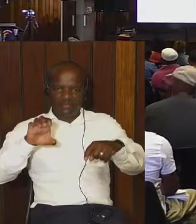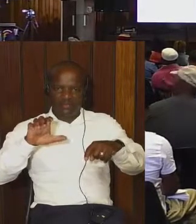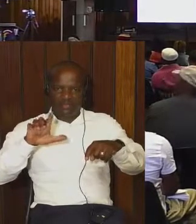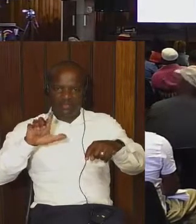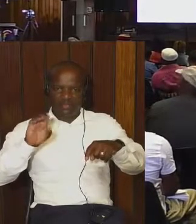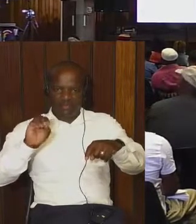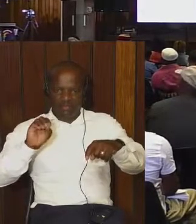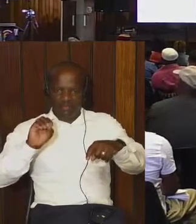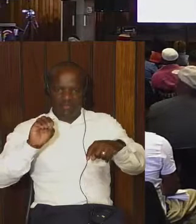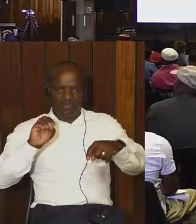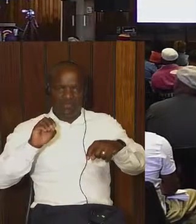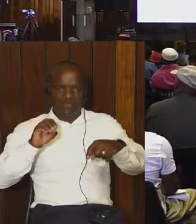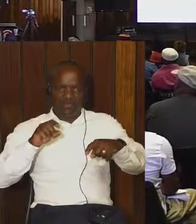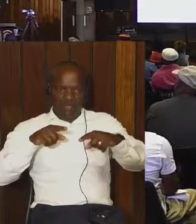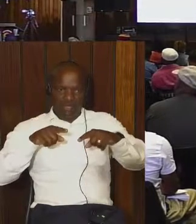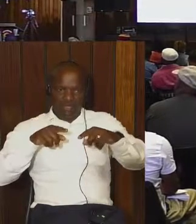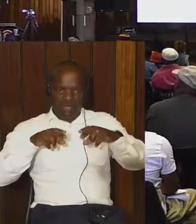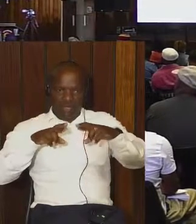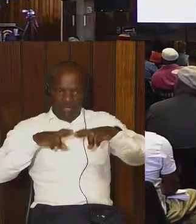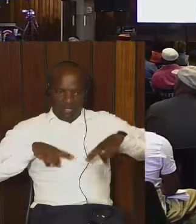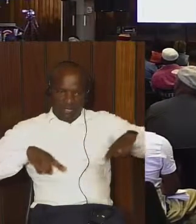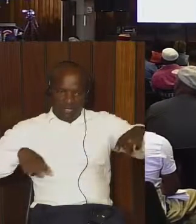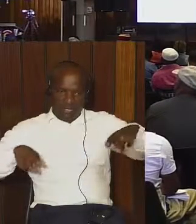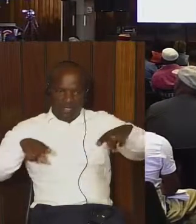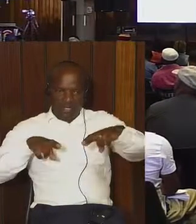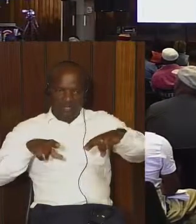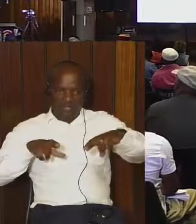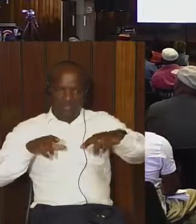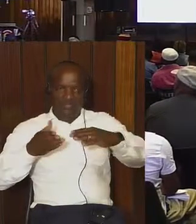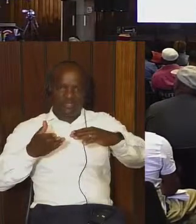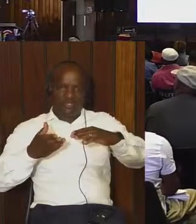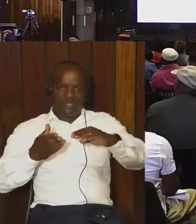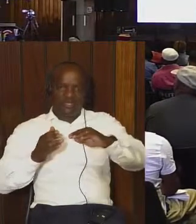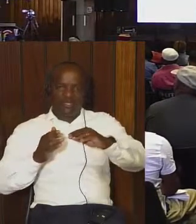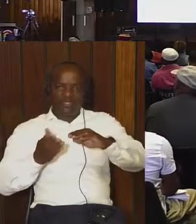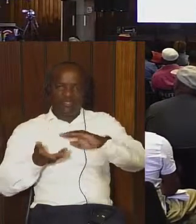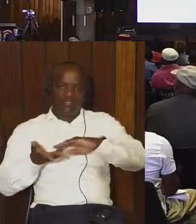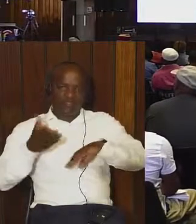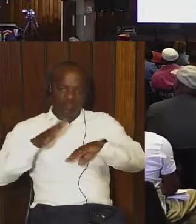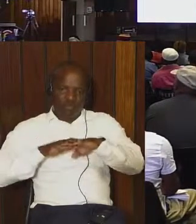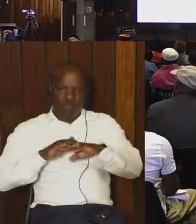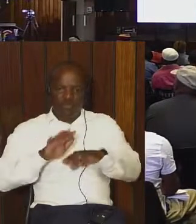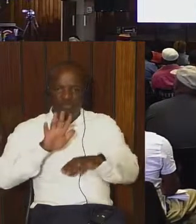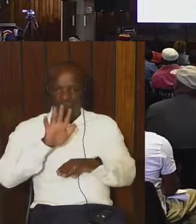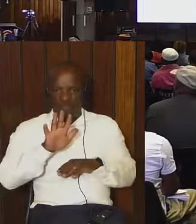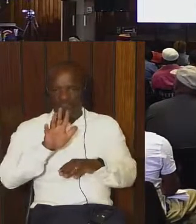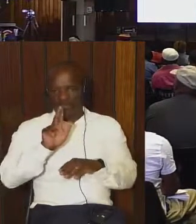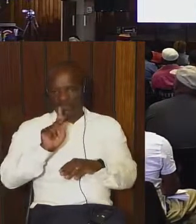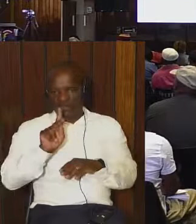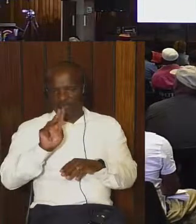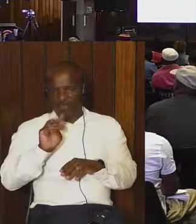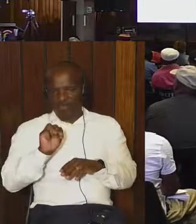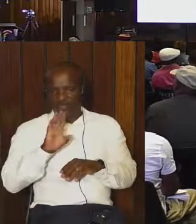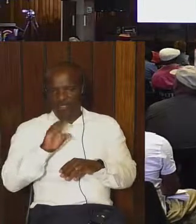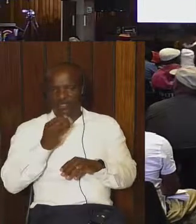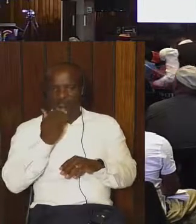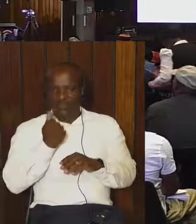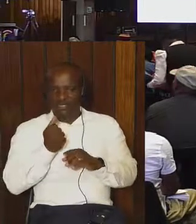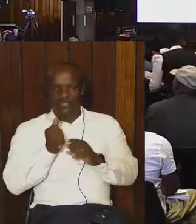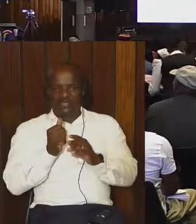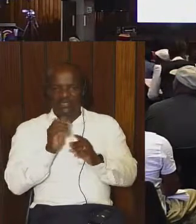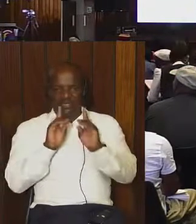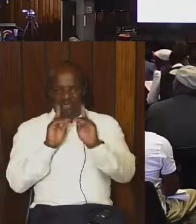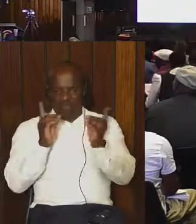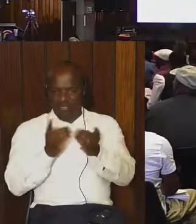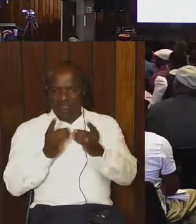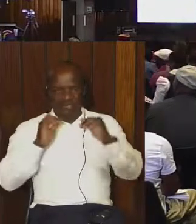5 kilometers radius. We are kindly requesting the department to take this matter seriously, and we are hoping that as